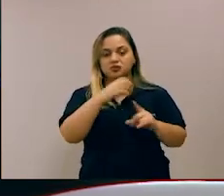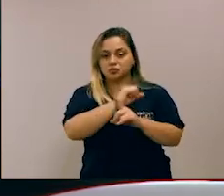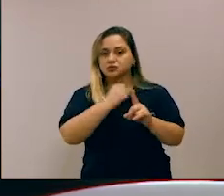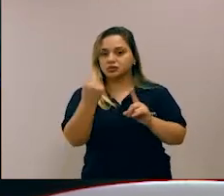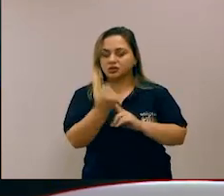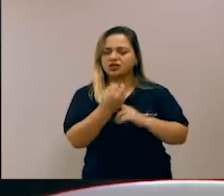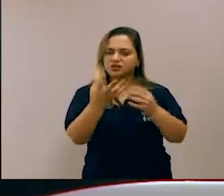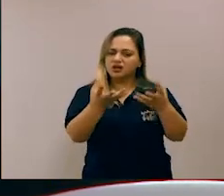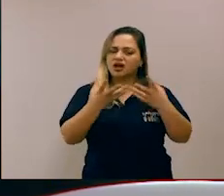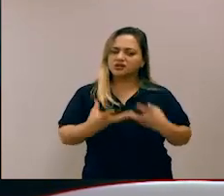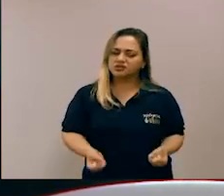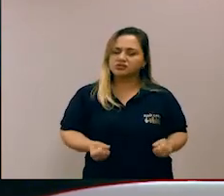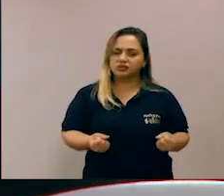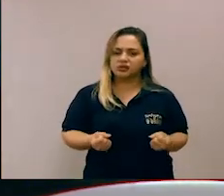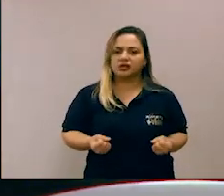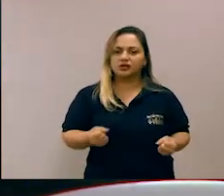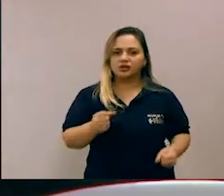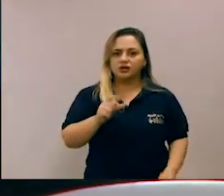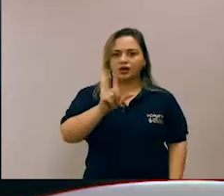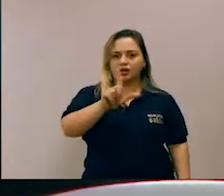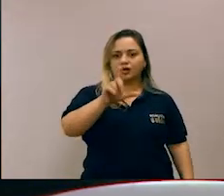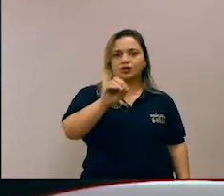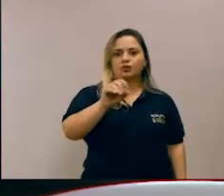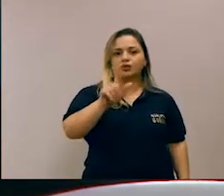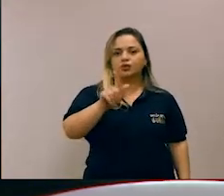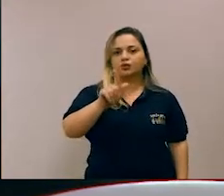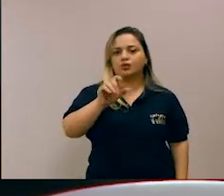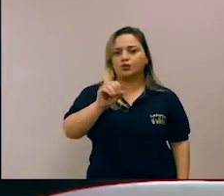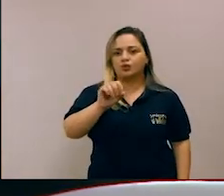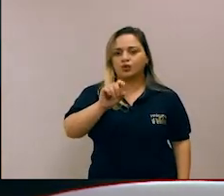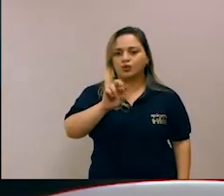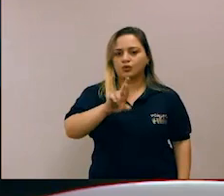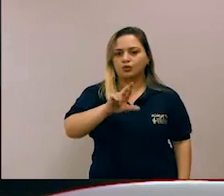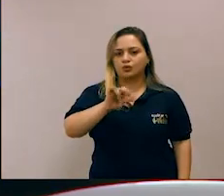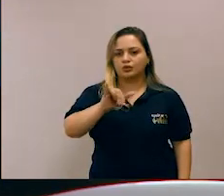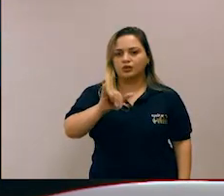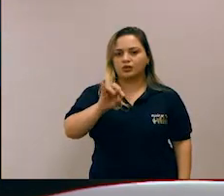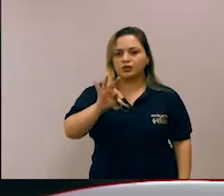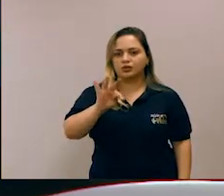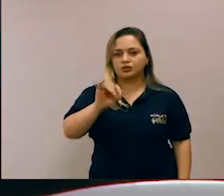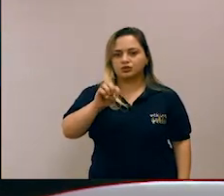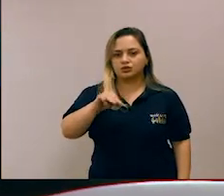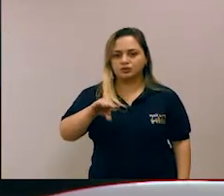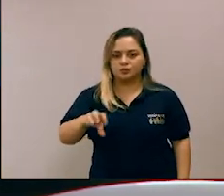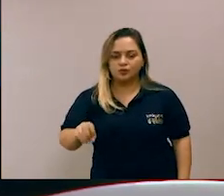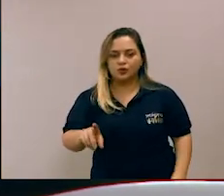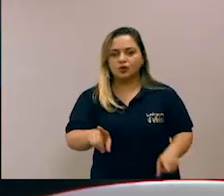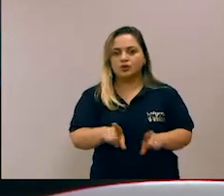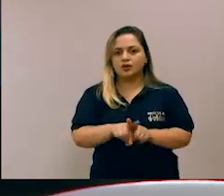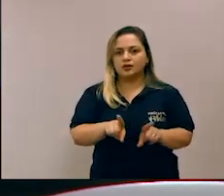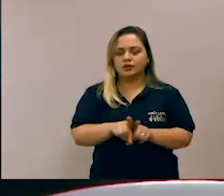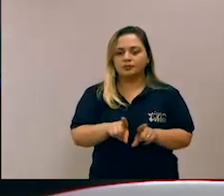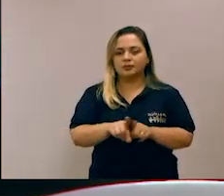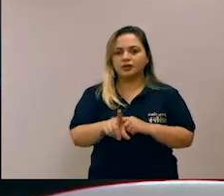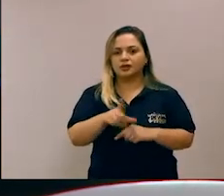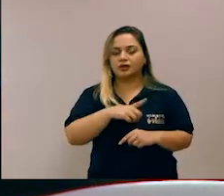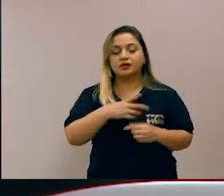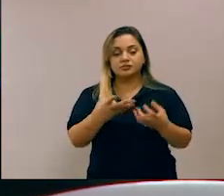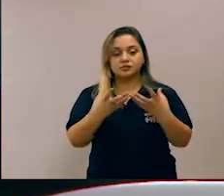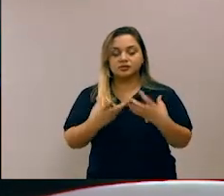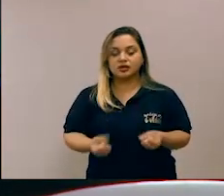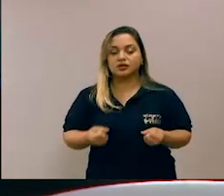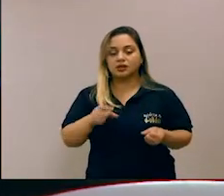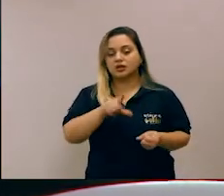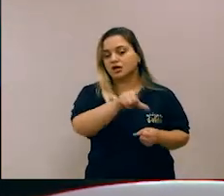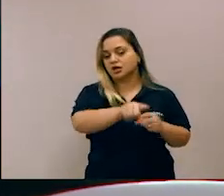accepts this use of algorithms for decision-making processes, as long as they understand that they know that